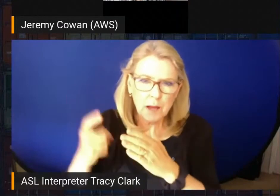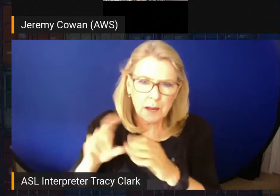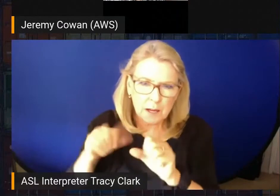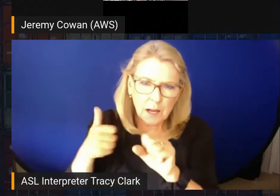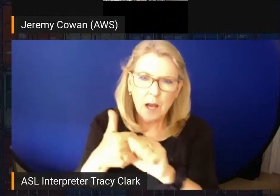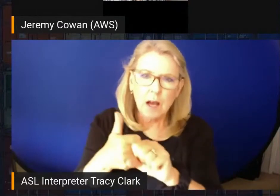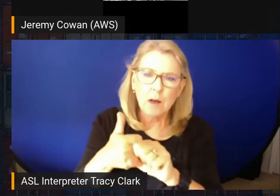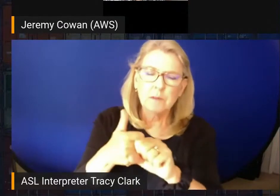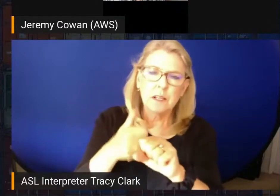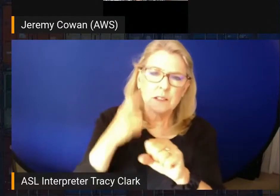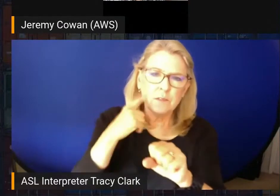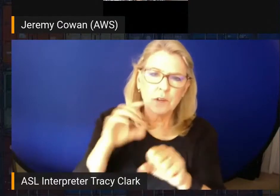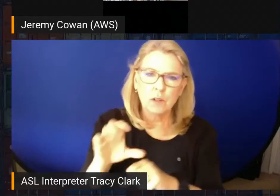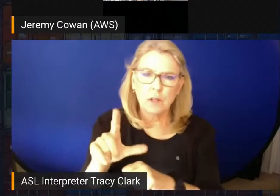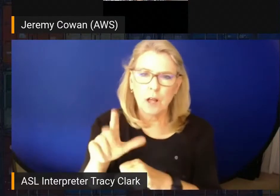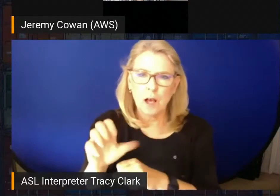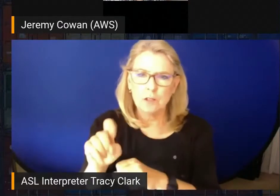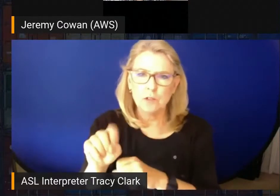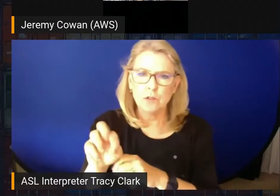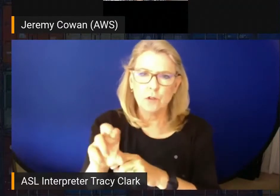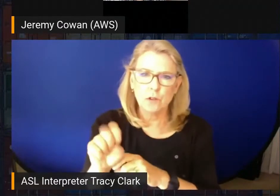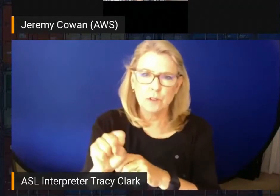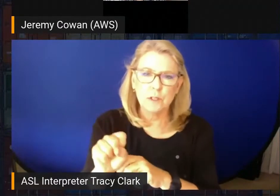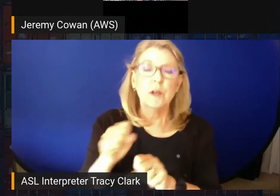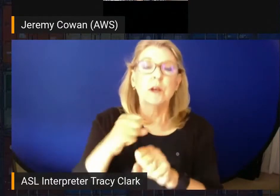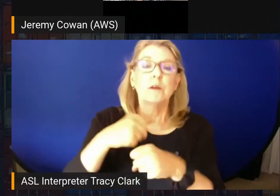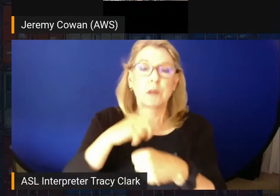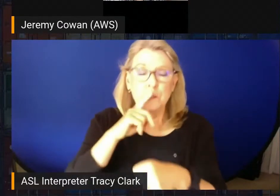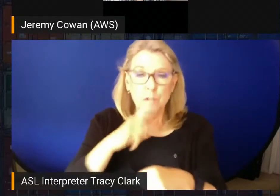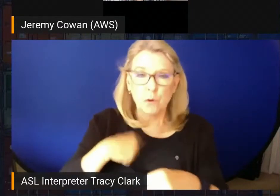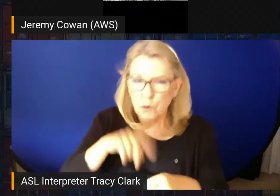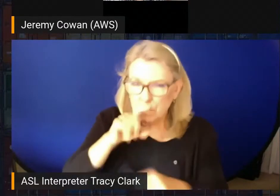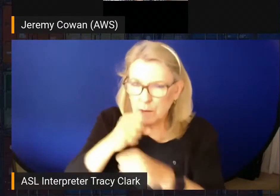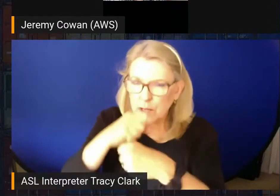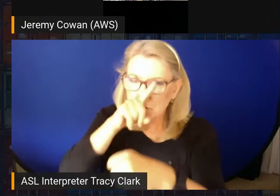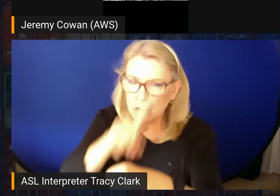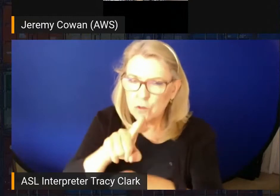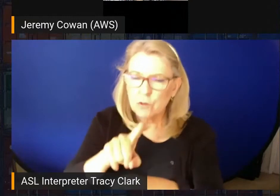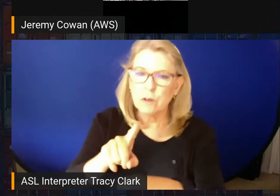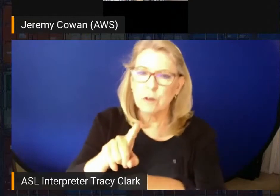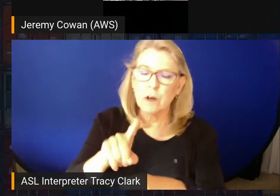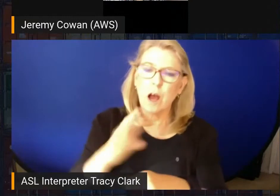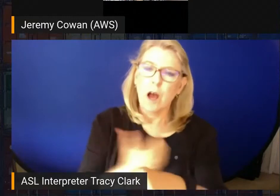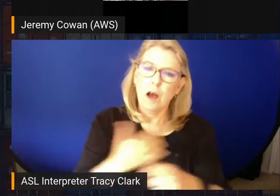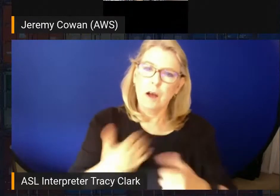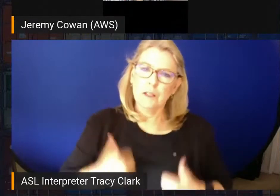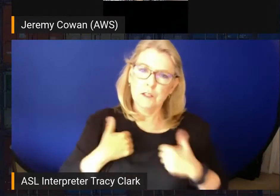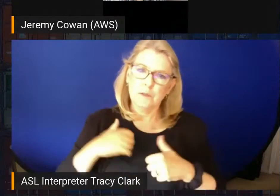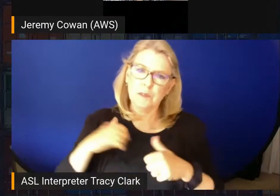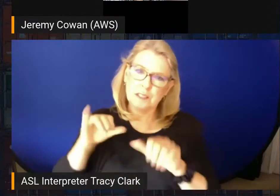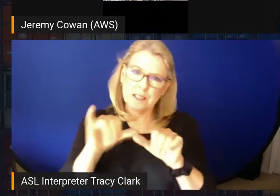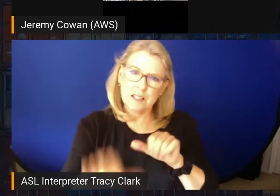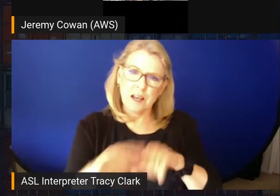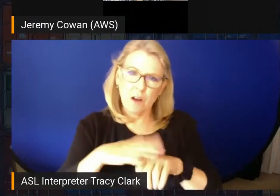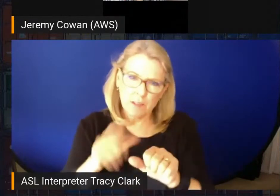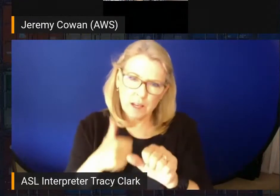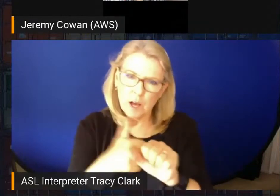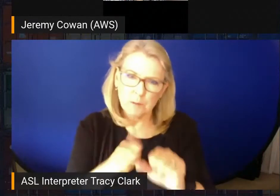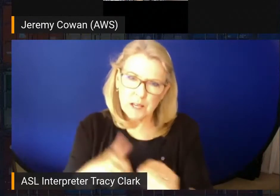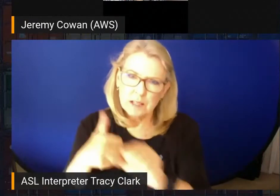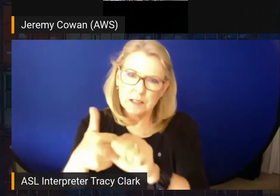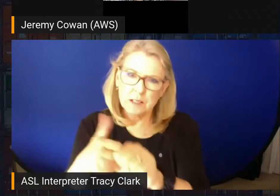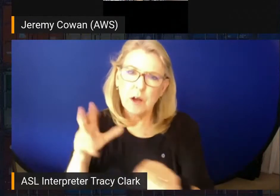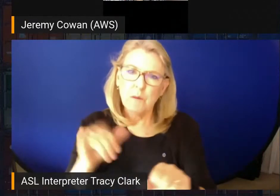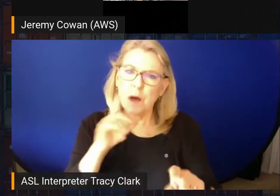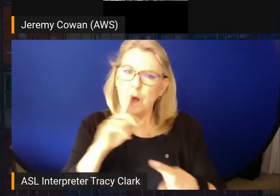So we actually ensure that our customers stay on supported versions of K8s by auto upgrading